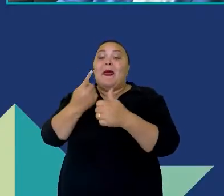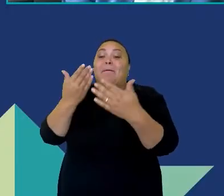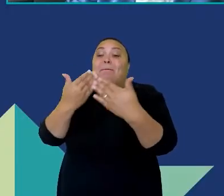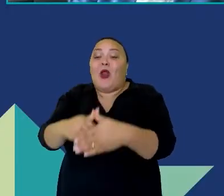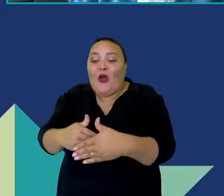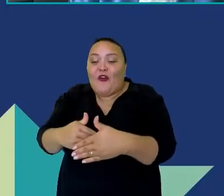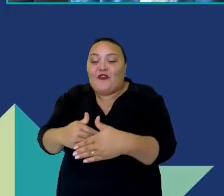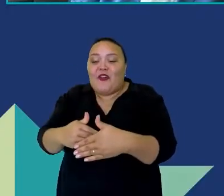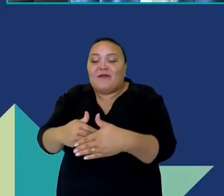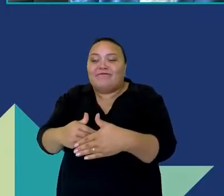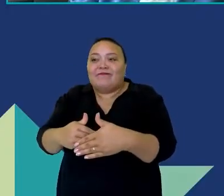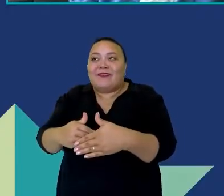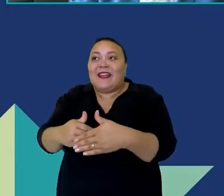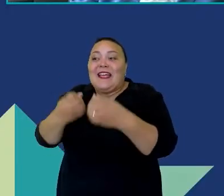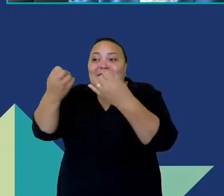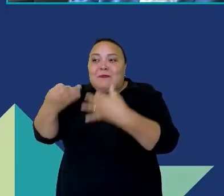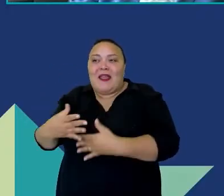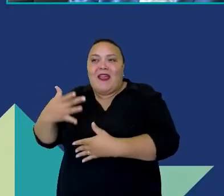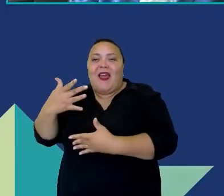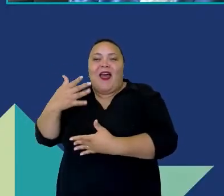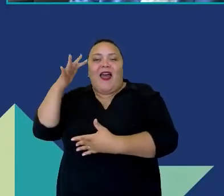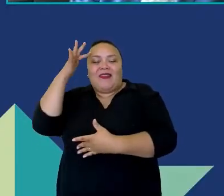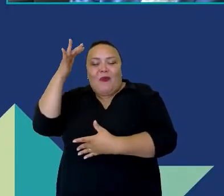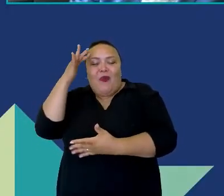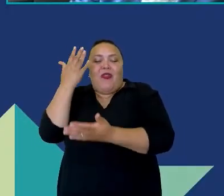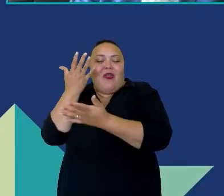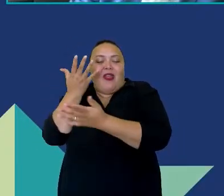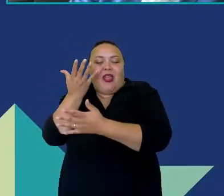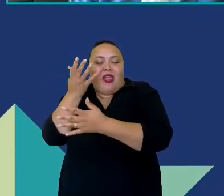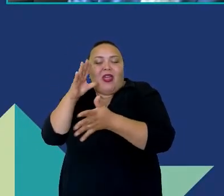we need to be ready all the time.